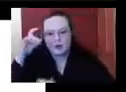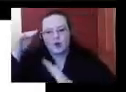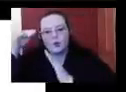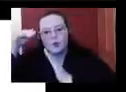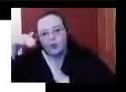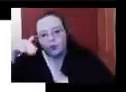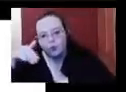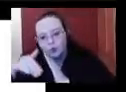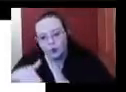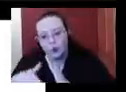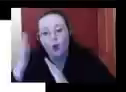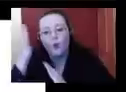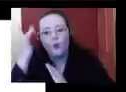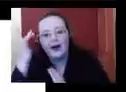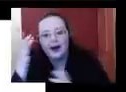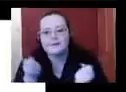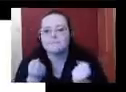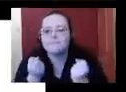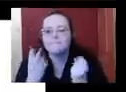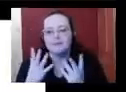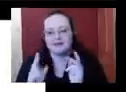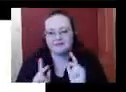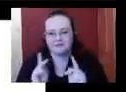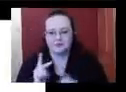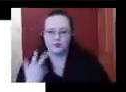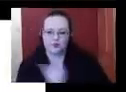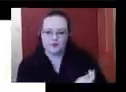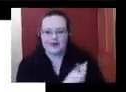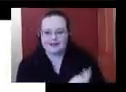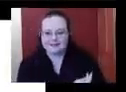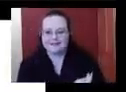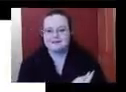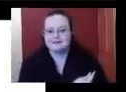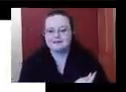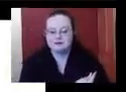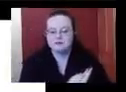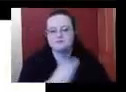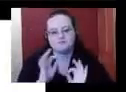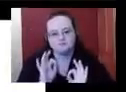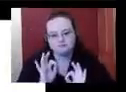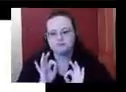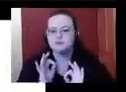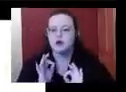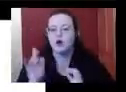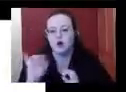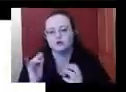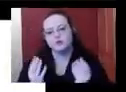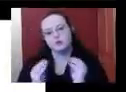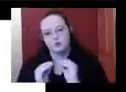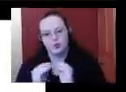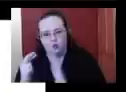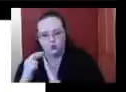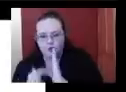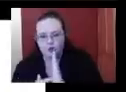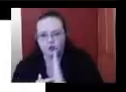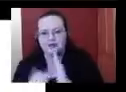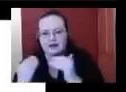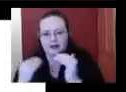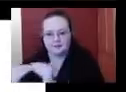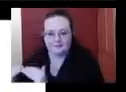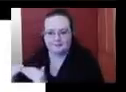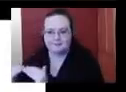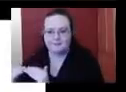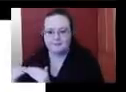enormous vaccination campaign that has been underway, as well as enhanced public health measures. Since late